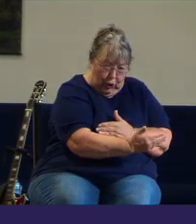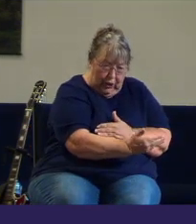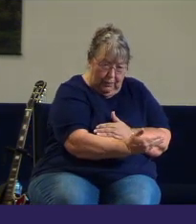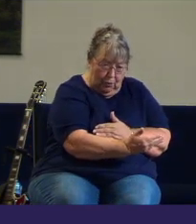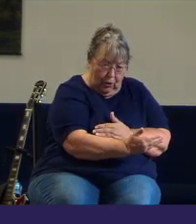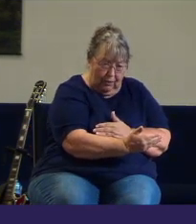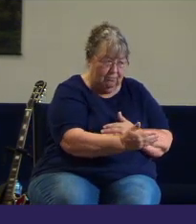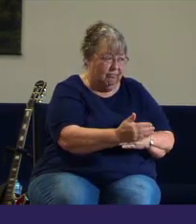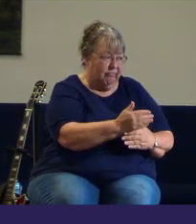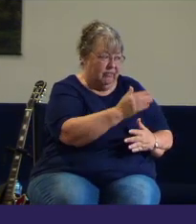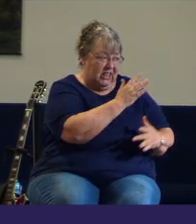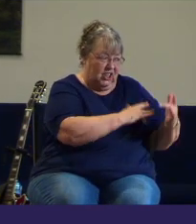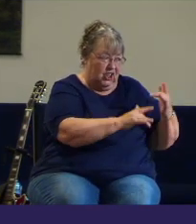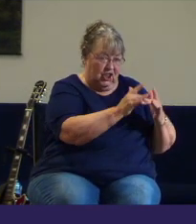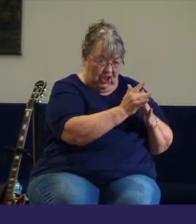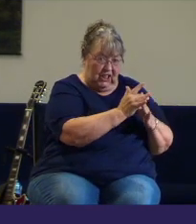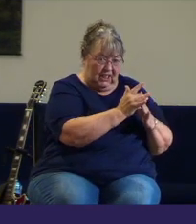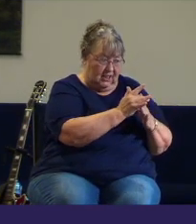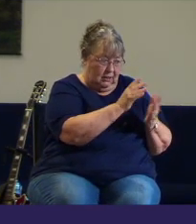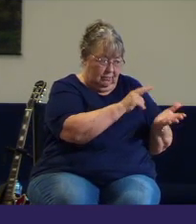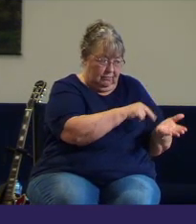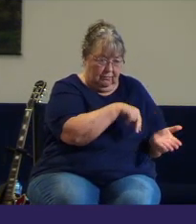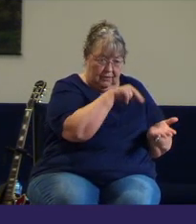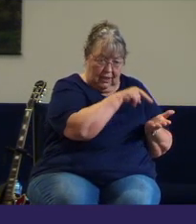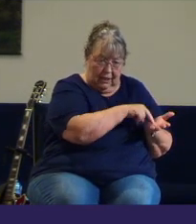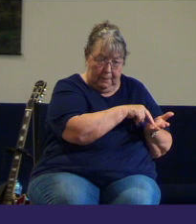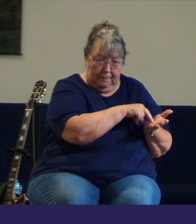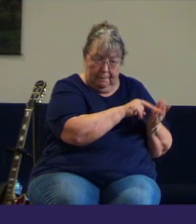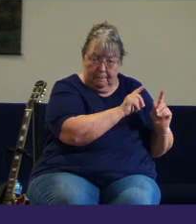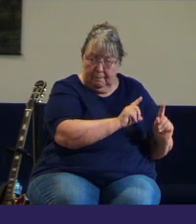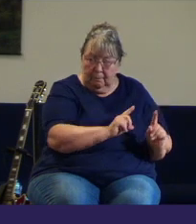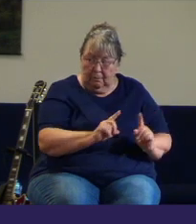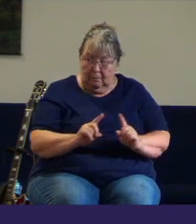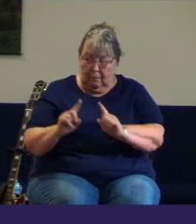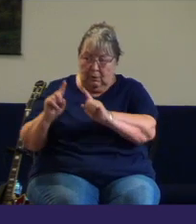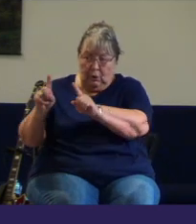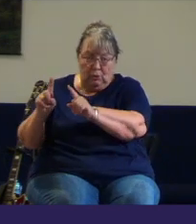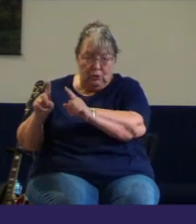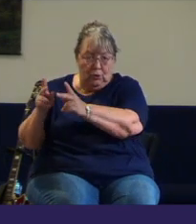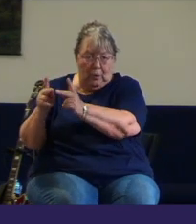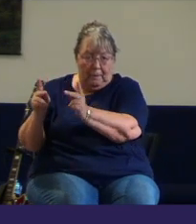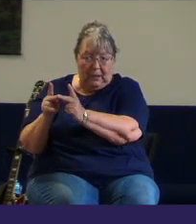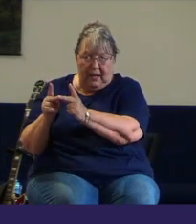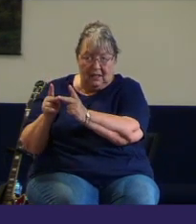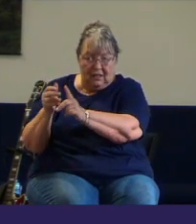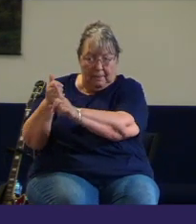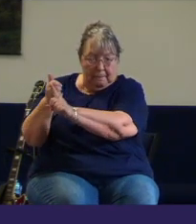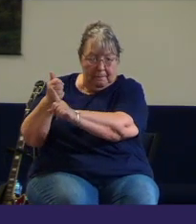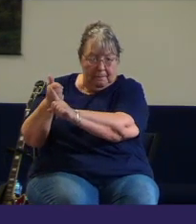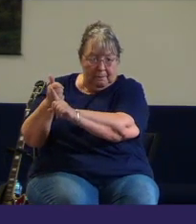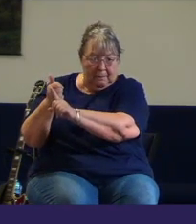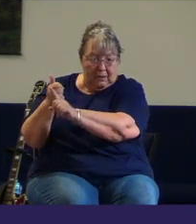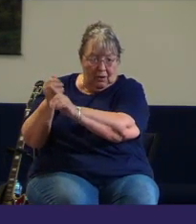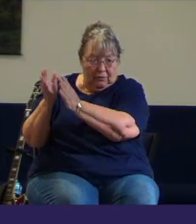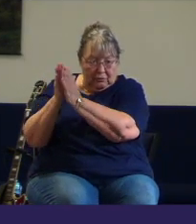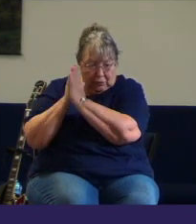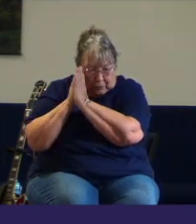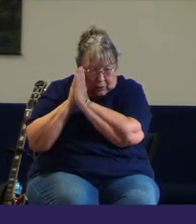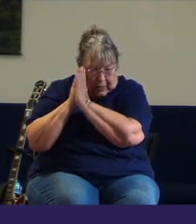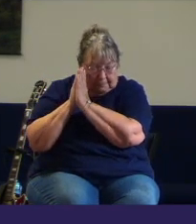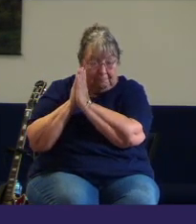got up, left the house, and went off to a solitary place where he prayed. I want you to notice the